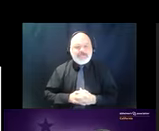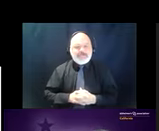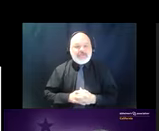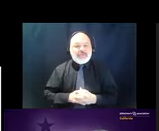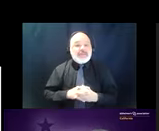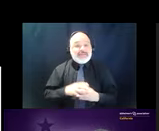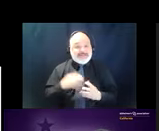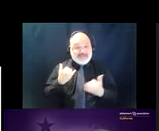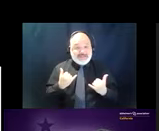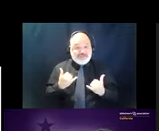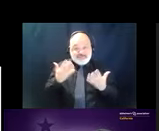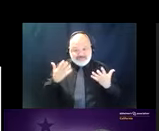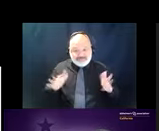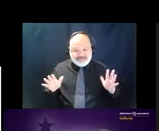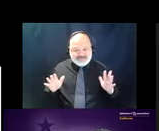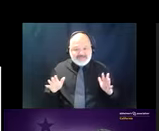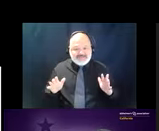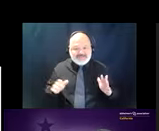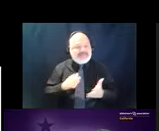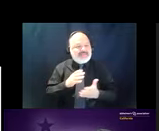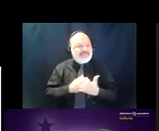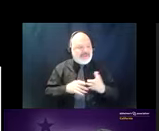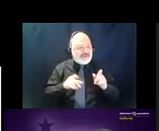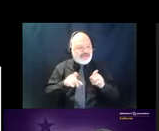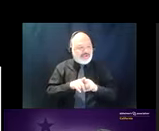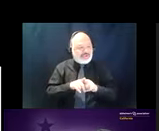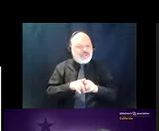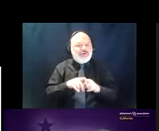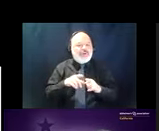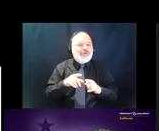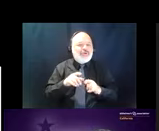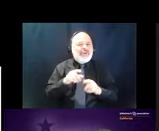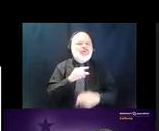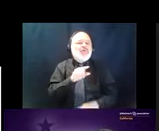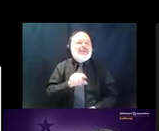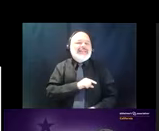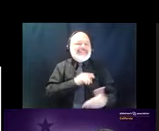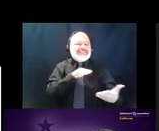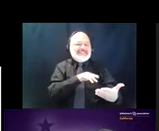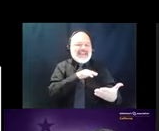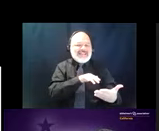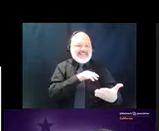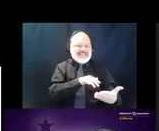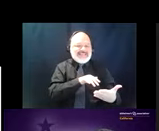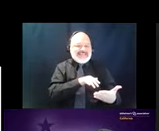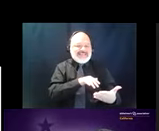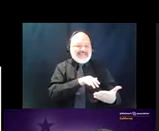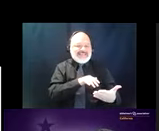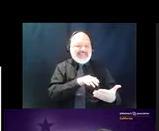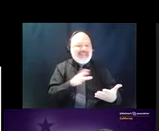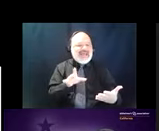And now to finish, this is part also of that qualitative study that